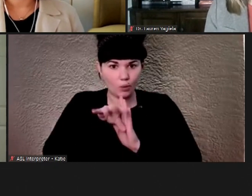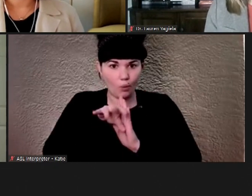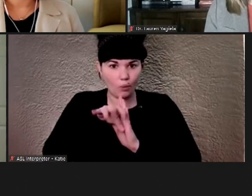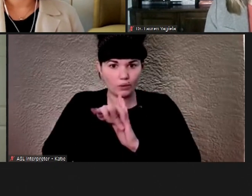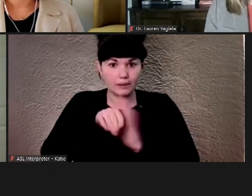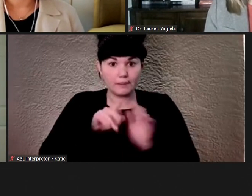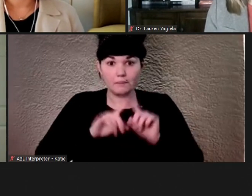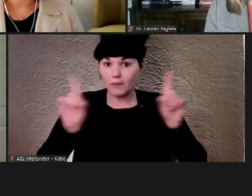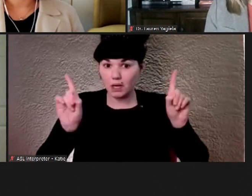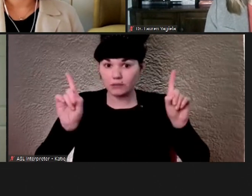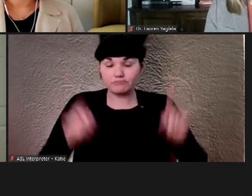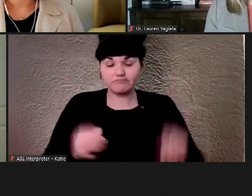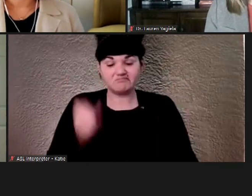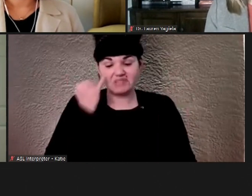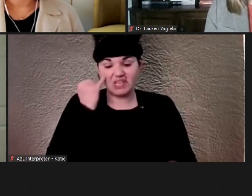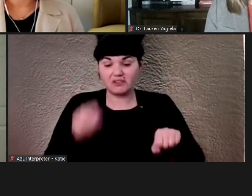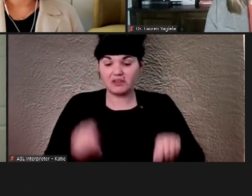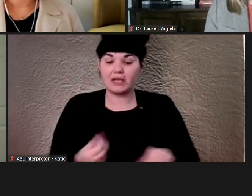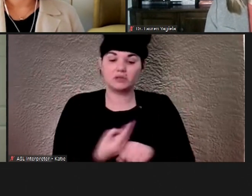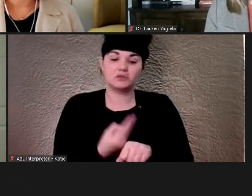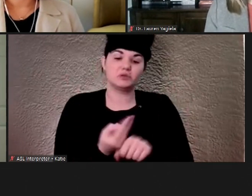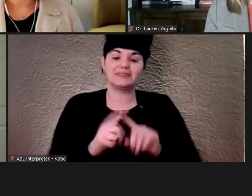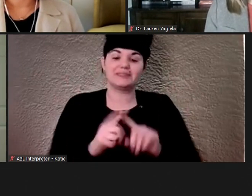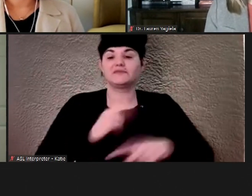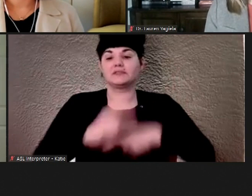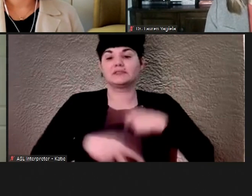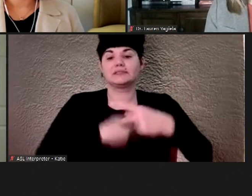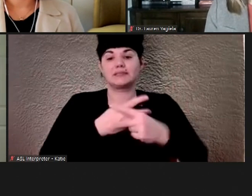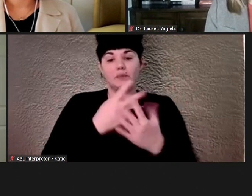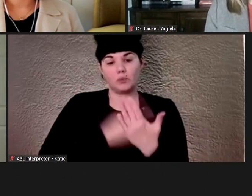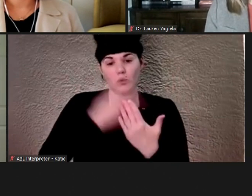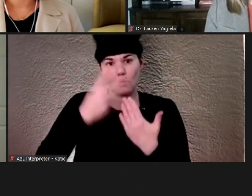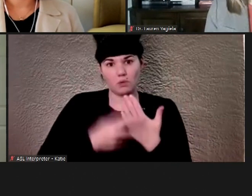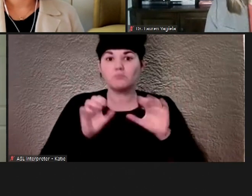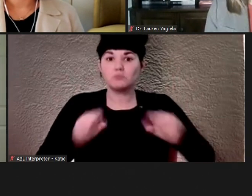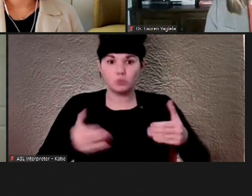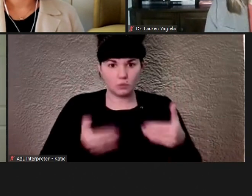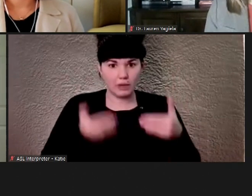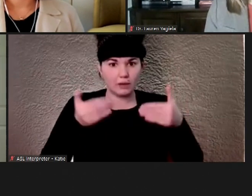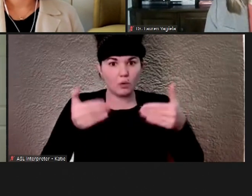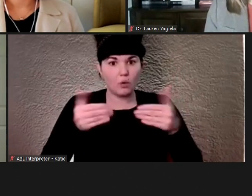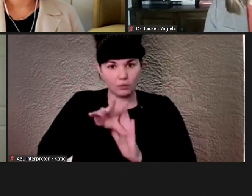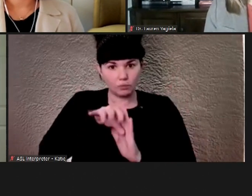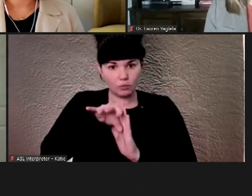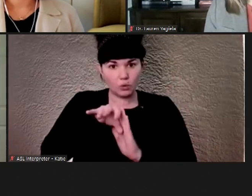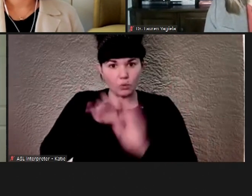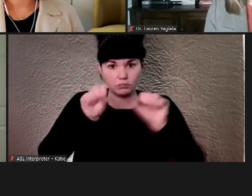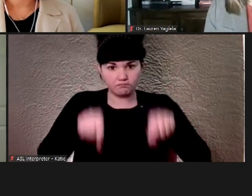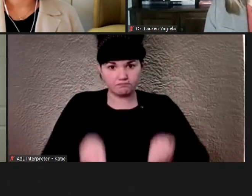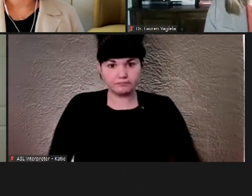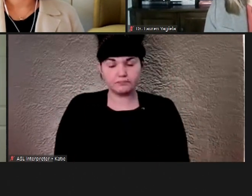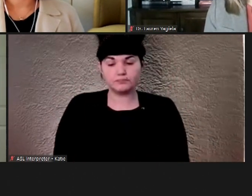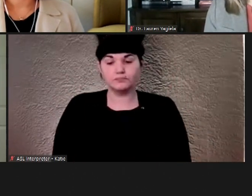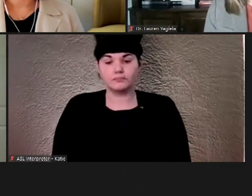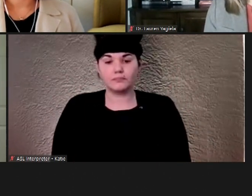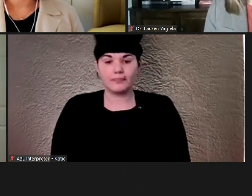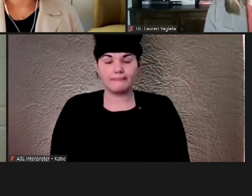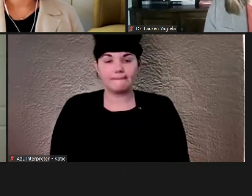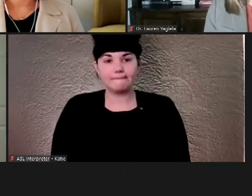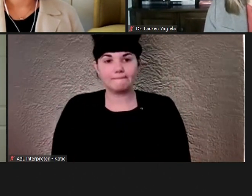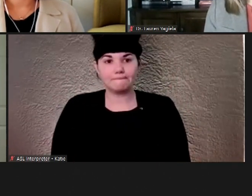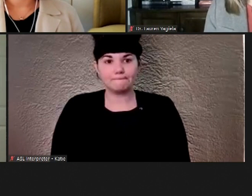do so through some other type of screen recording, you are permitted to do so. We will be sending you a high